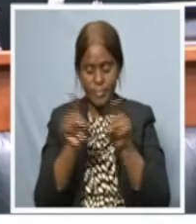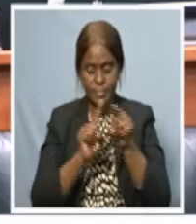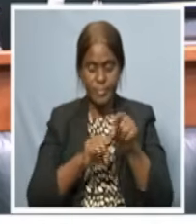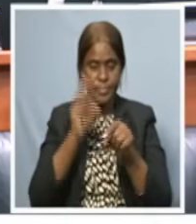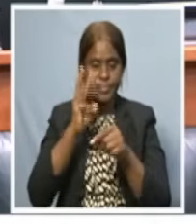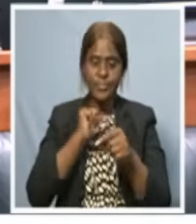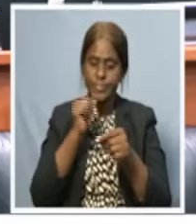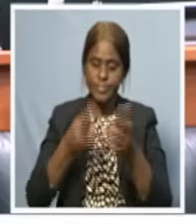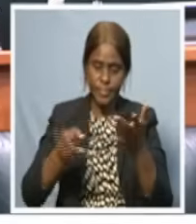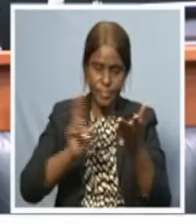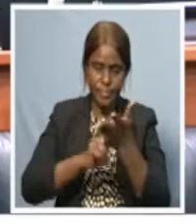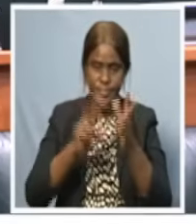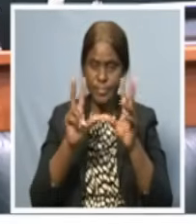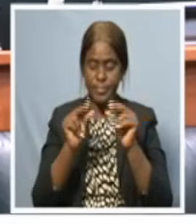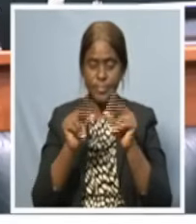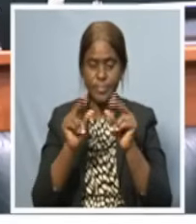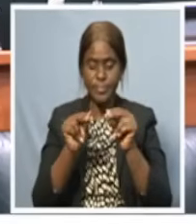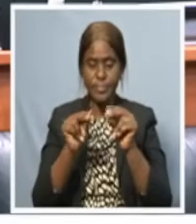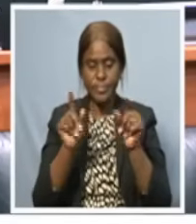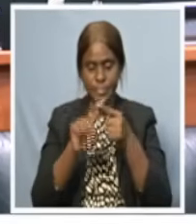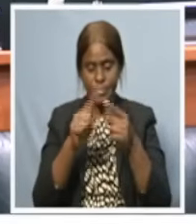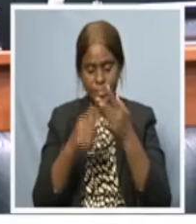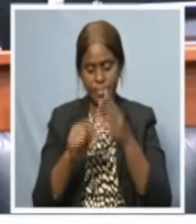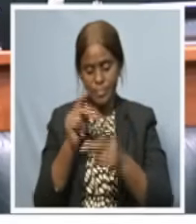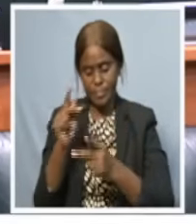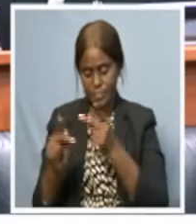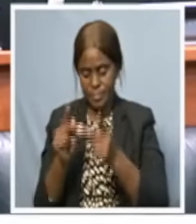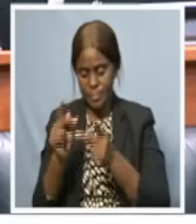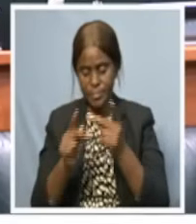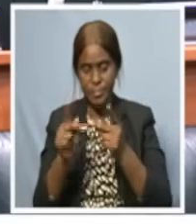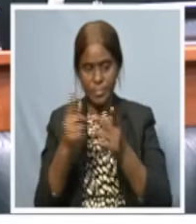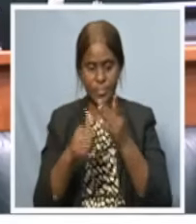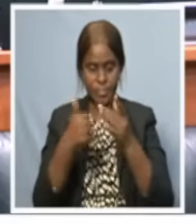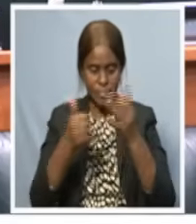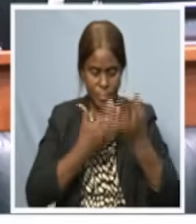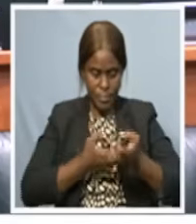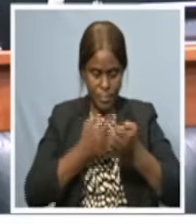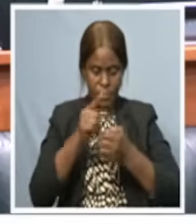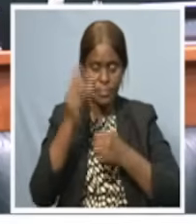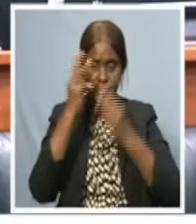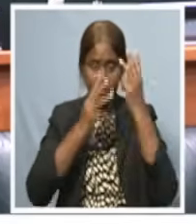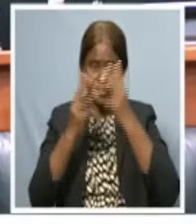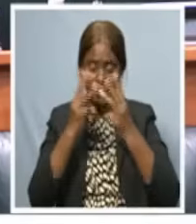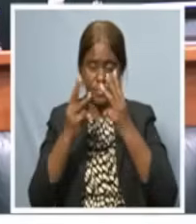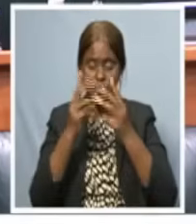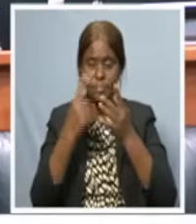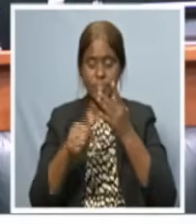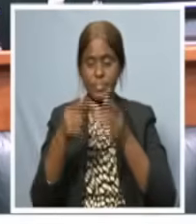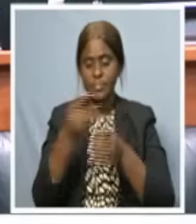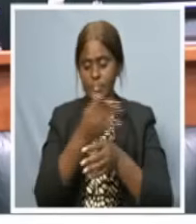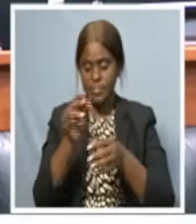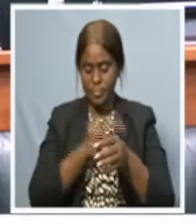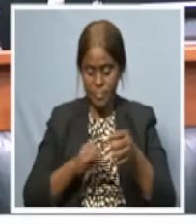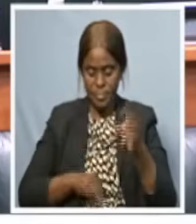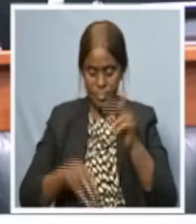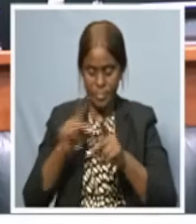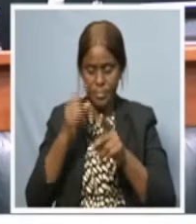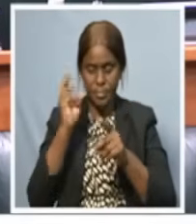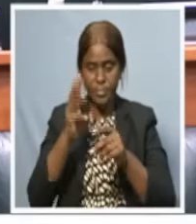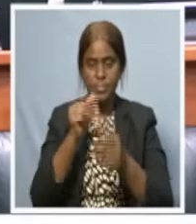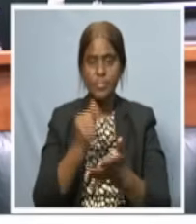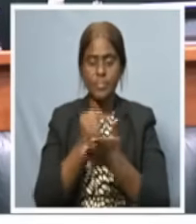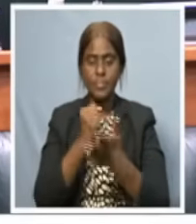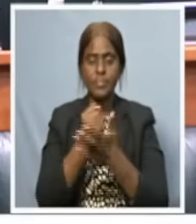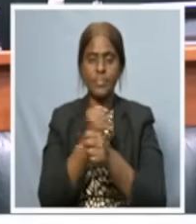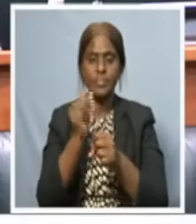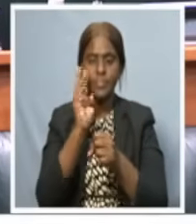not repeat during the process that raises concerns by members of the public. We'll address